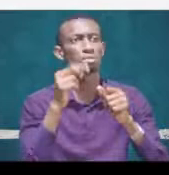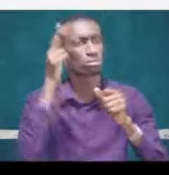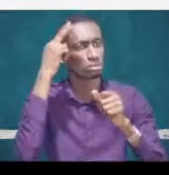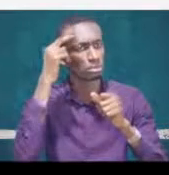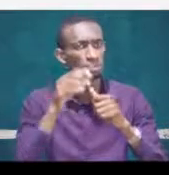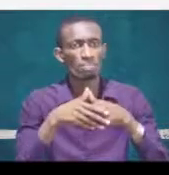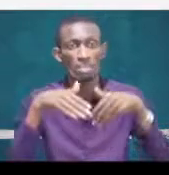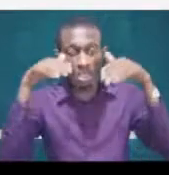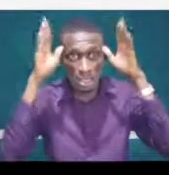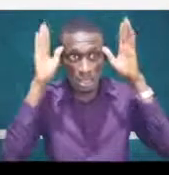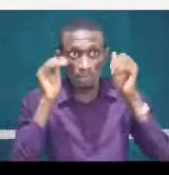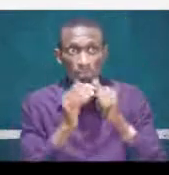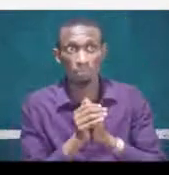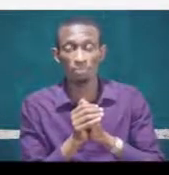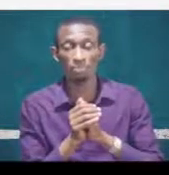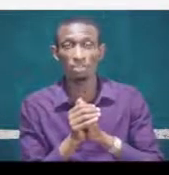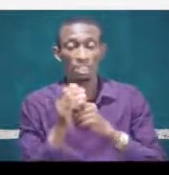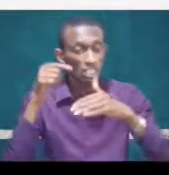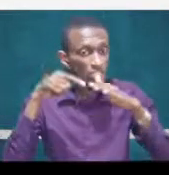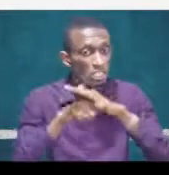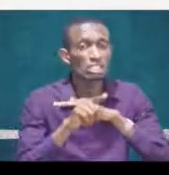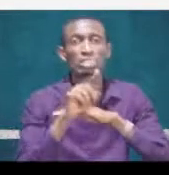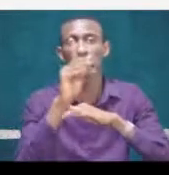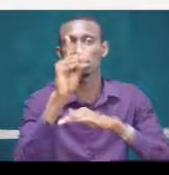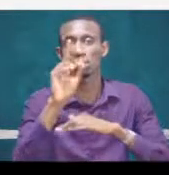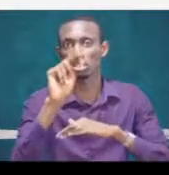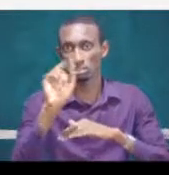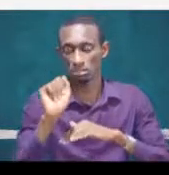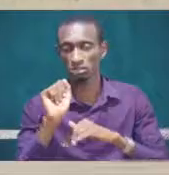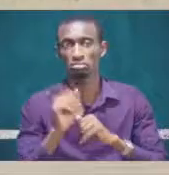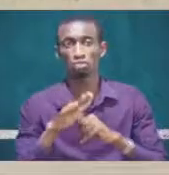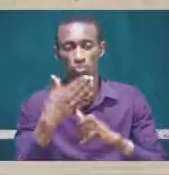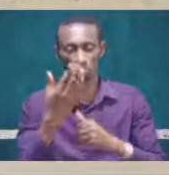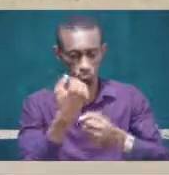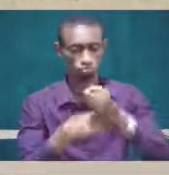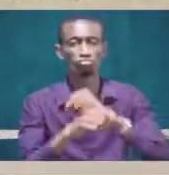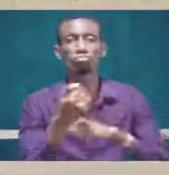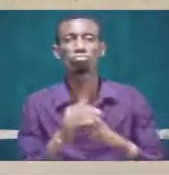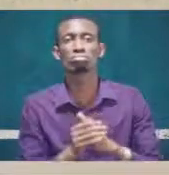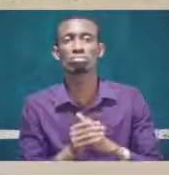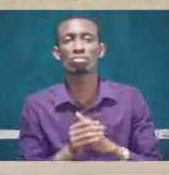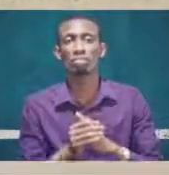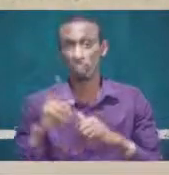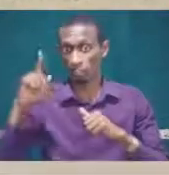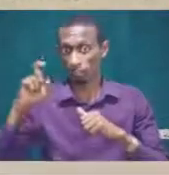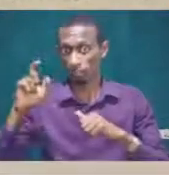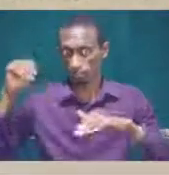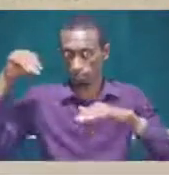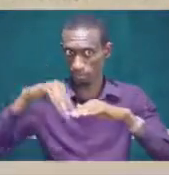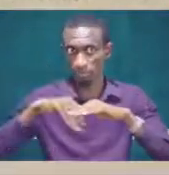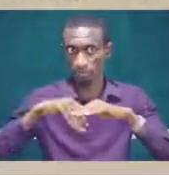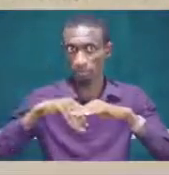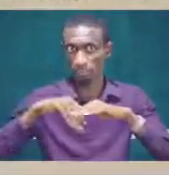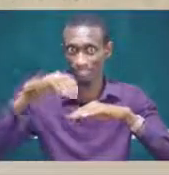push in the DNA, work out. So the ability for a virus to come and attach itself